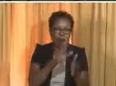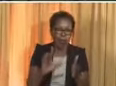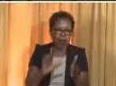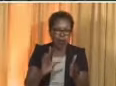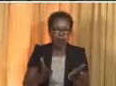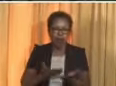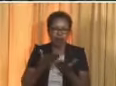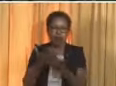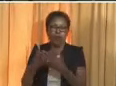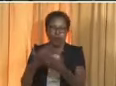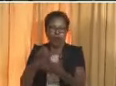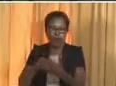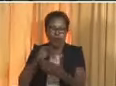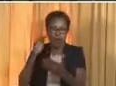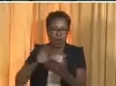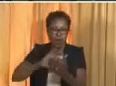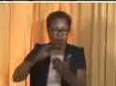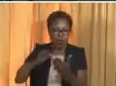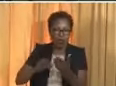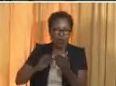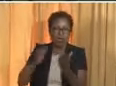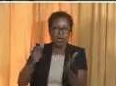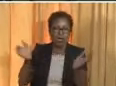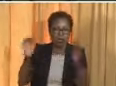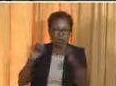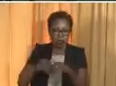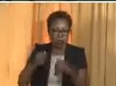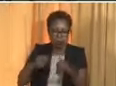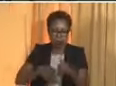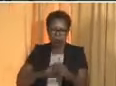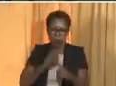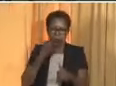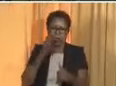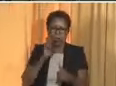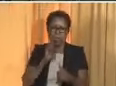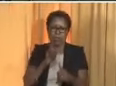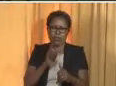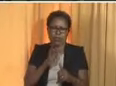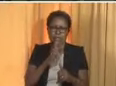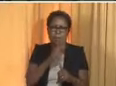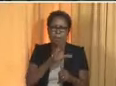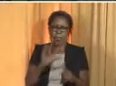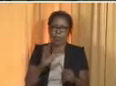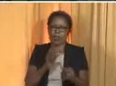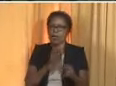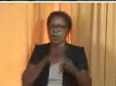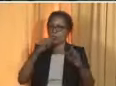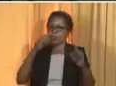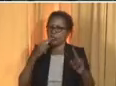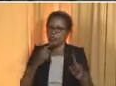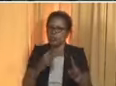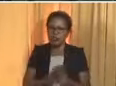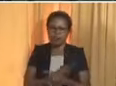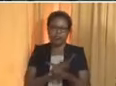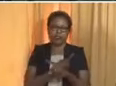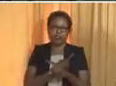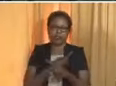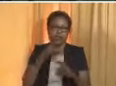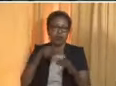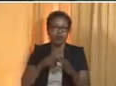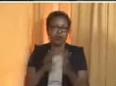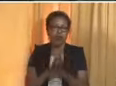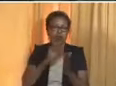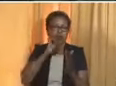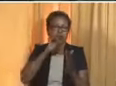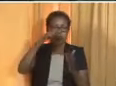assemblies and parliament, I make observations that the bills are vastly different in terms of content and proposed